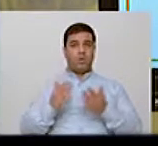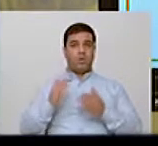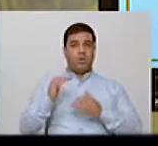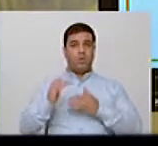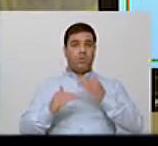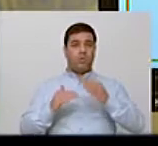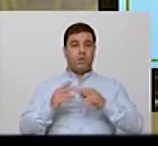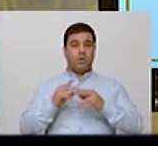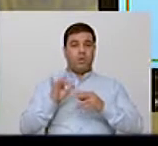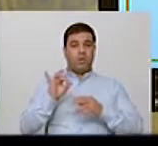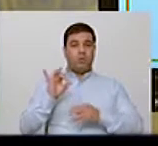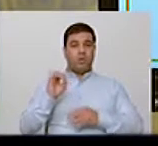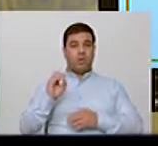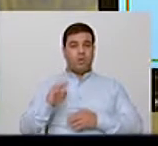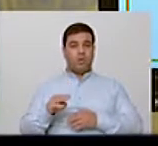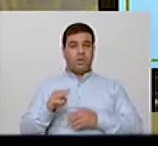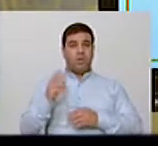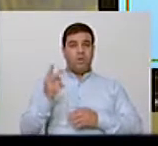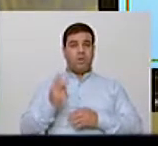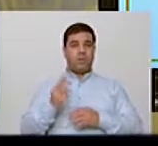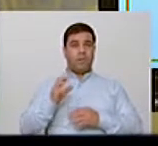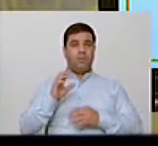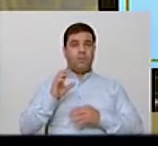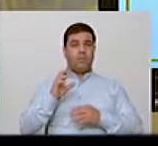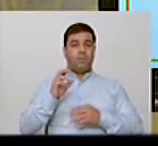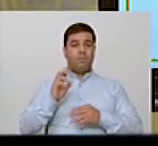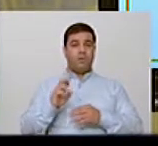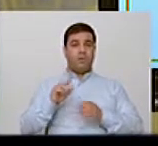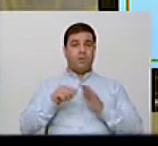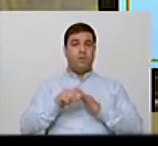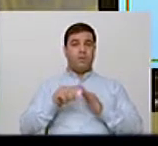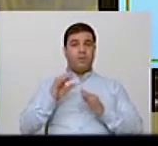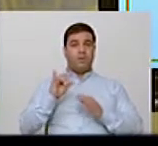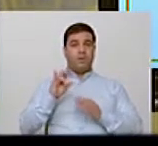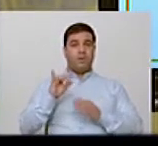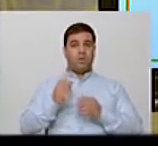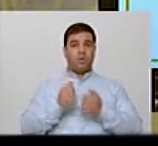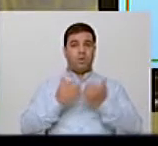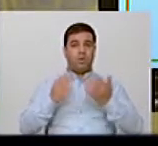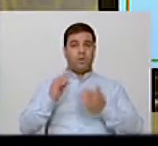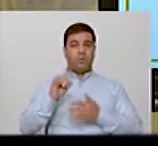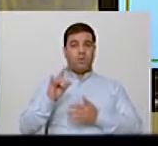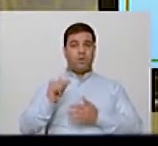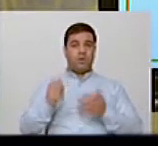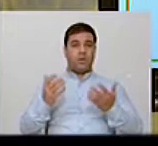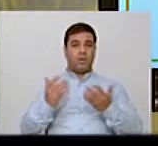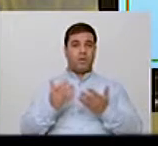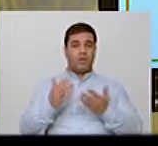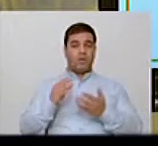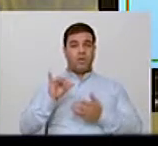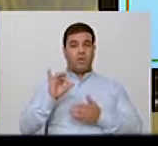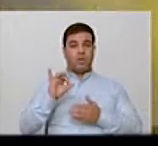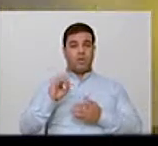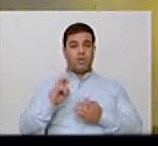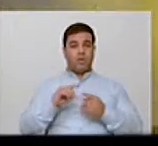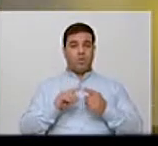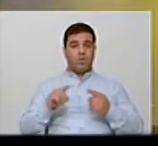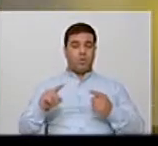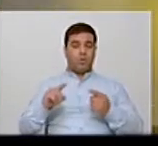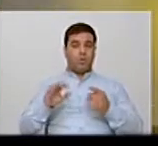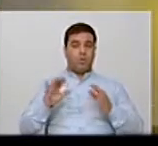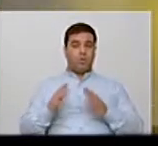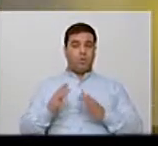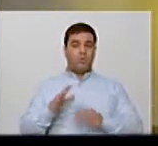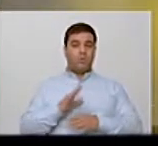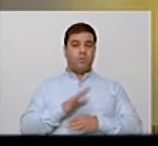bosqichlardan iborat? B. Fotosintezning yorug'lik fazasida qanday jarayonlar